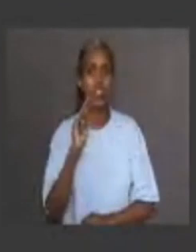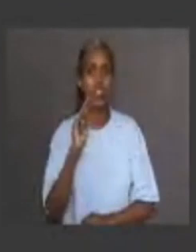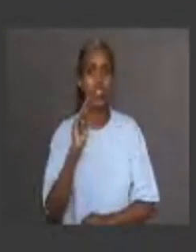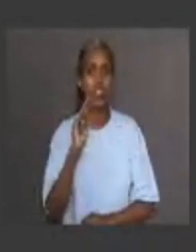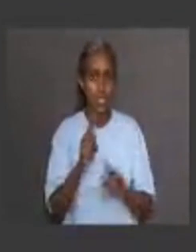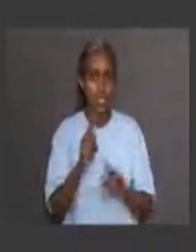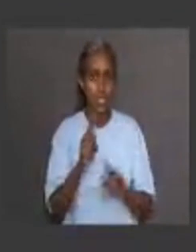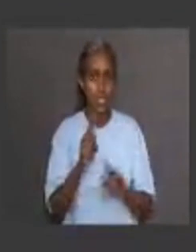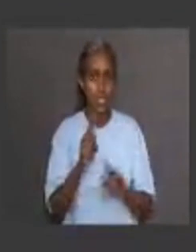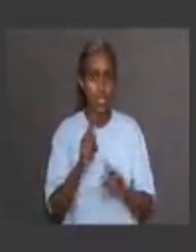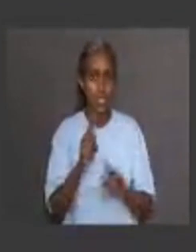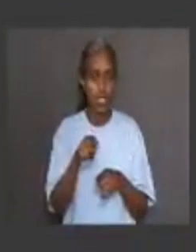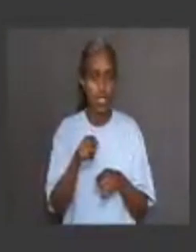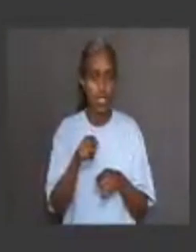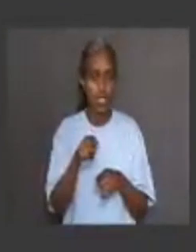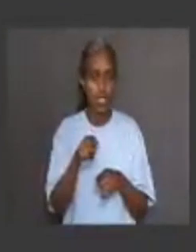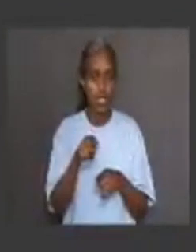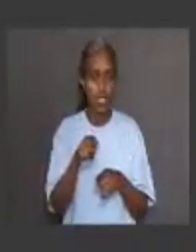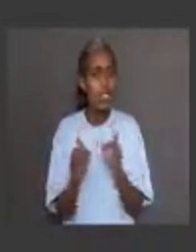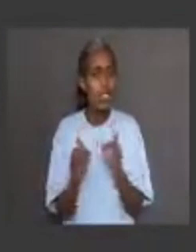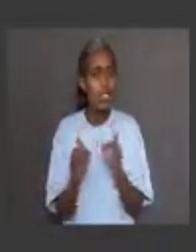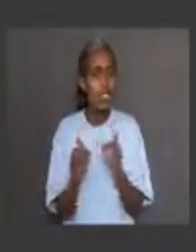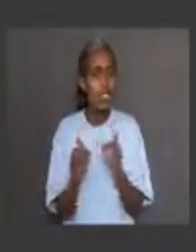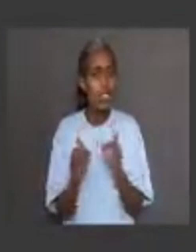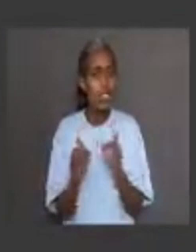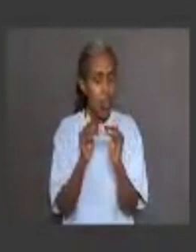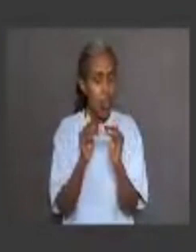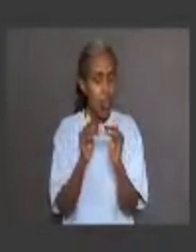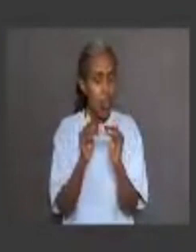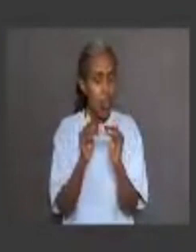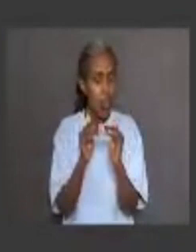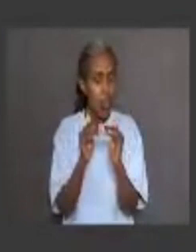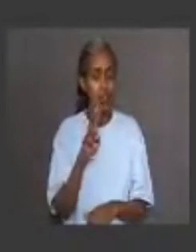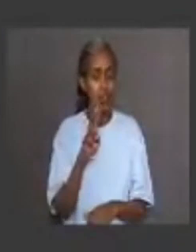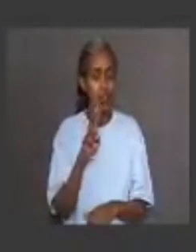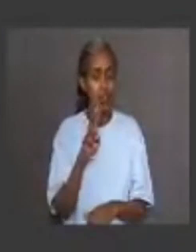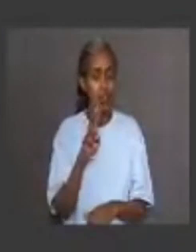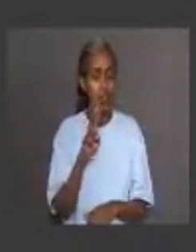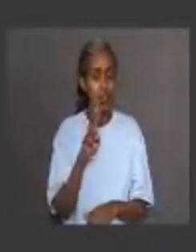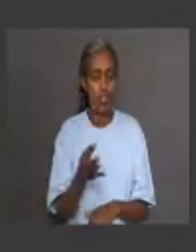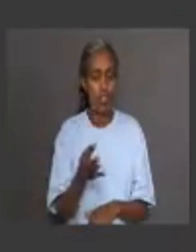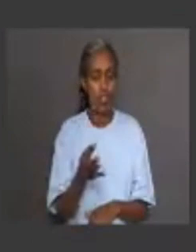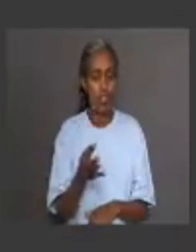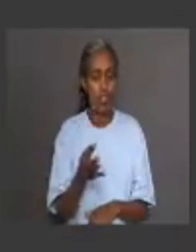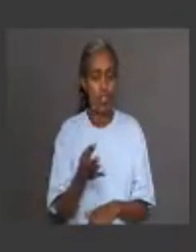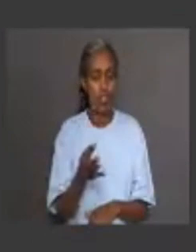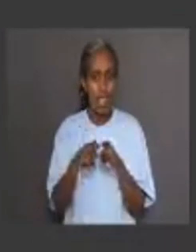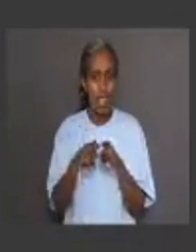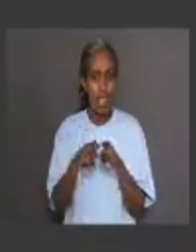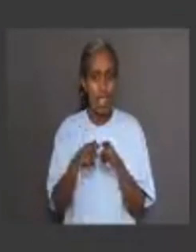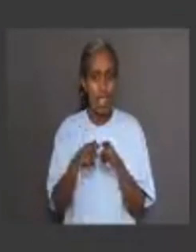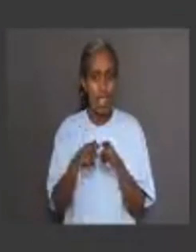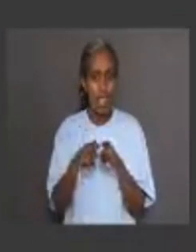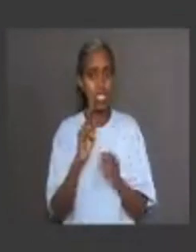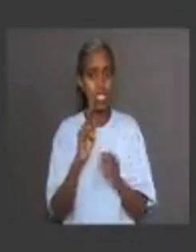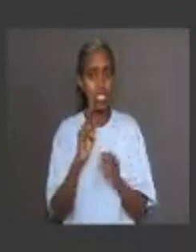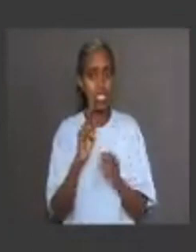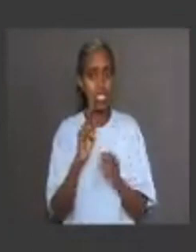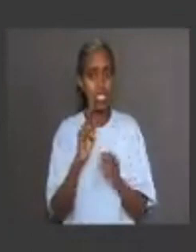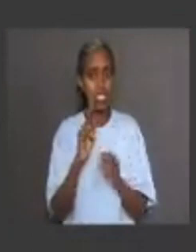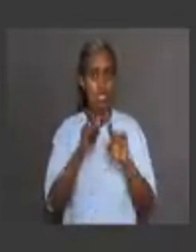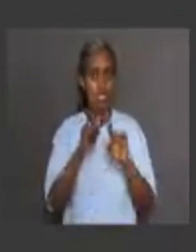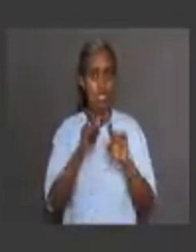x, which is equal to f of x plus g